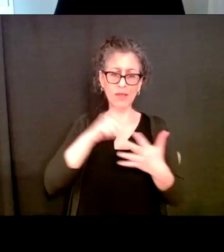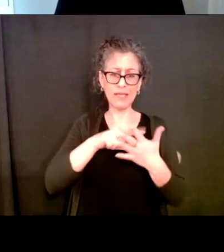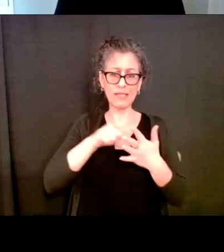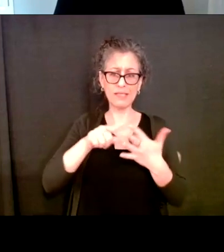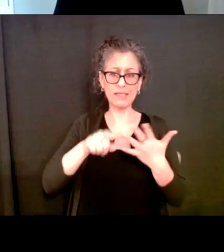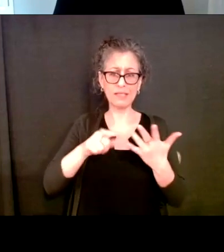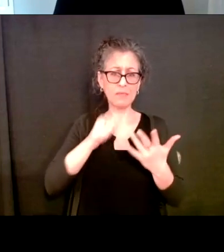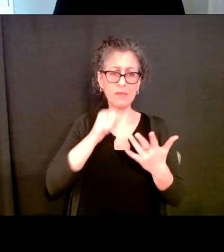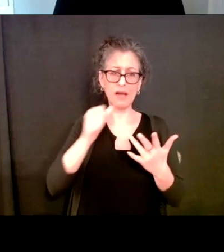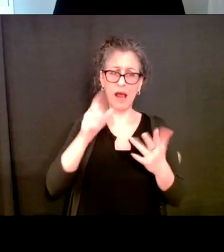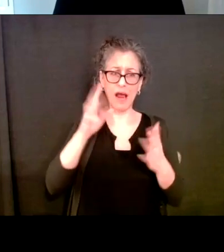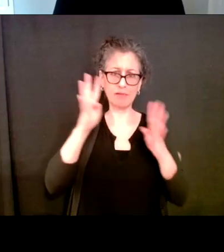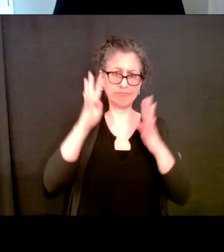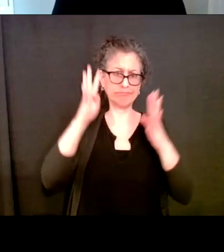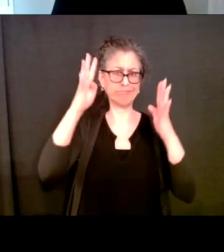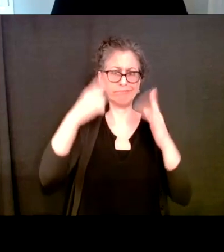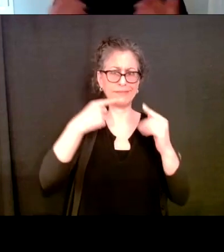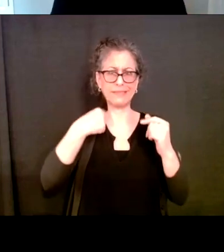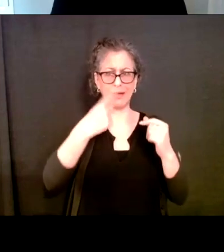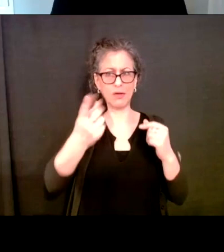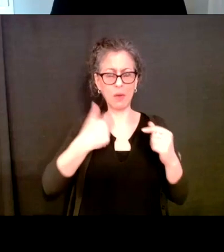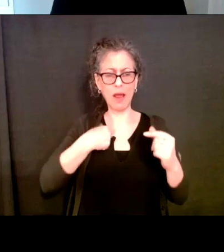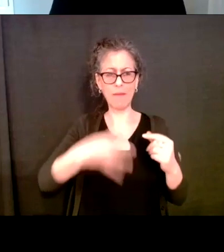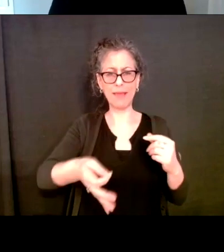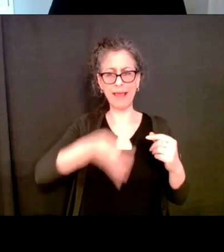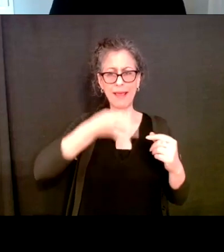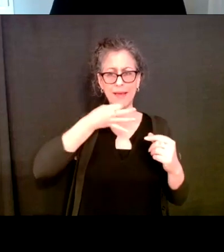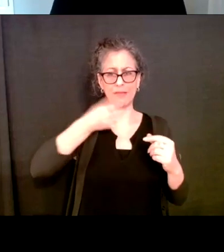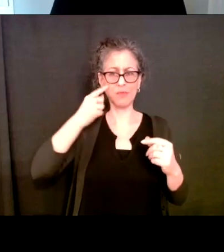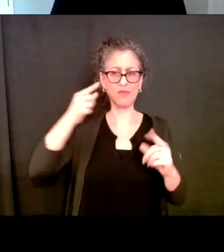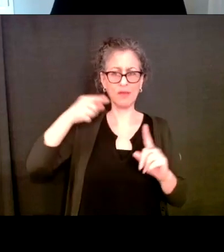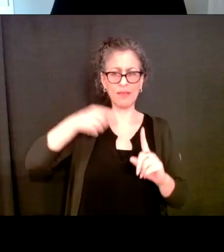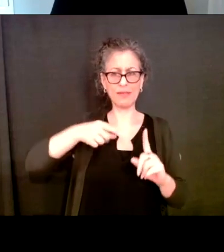don't pretend to be an expert in this substantive area.